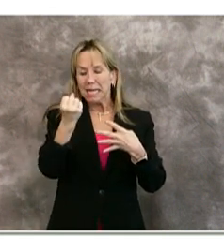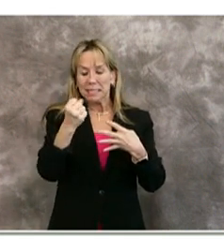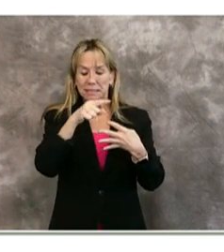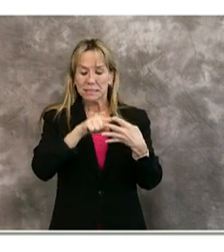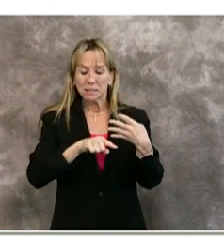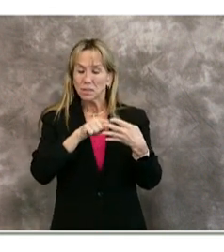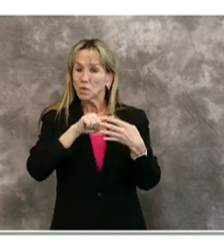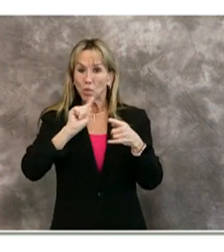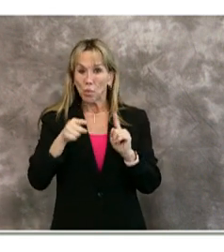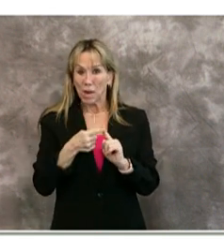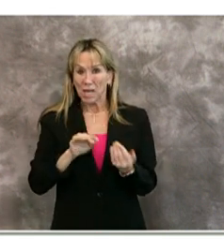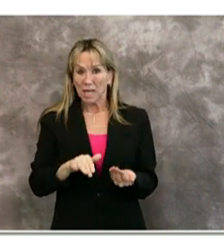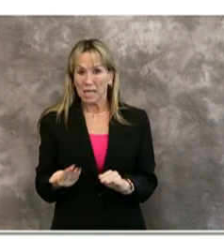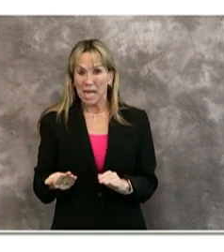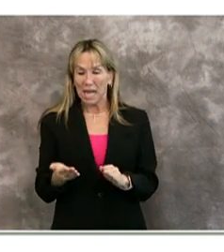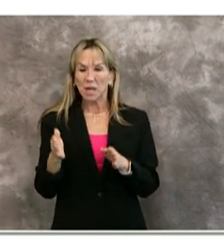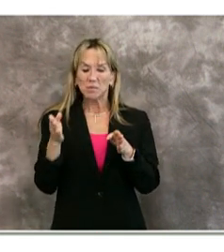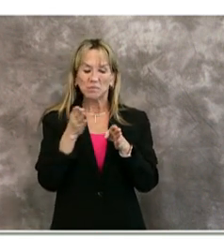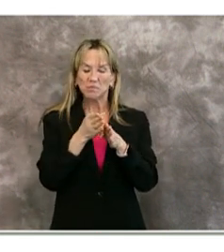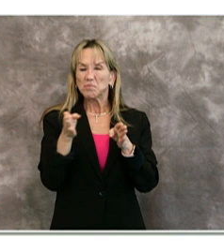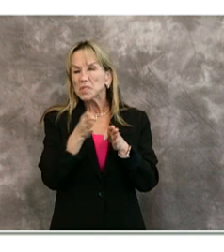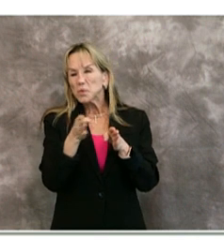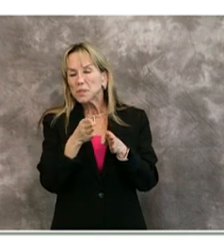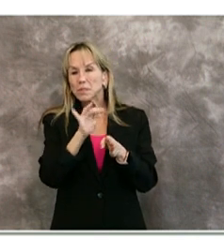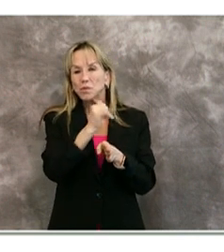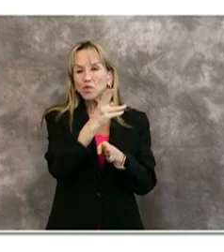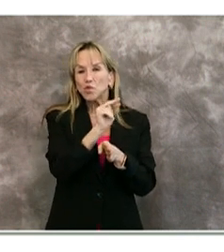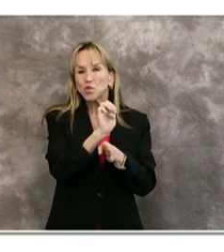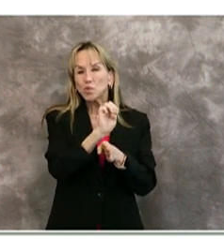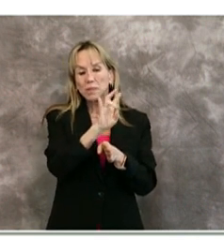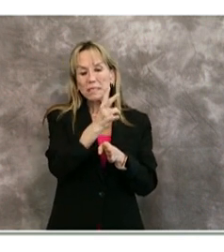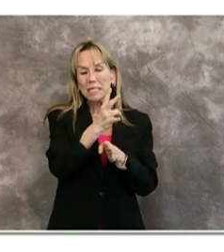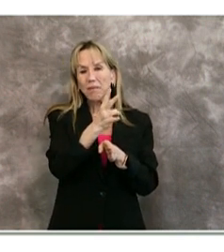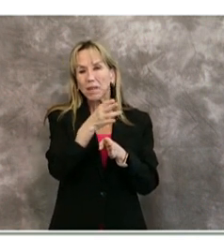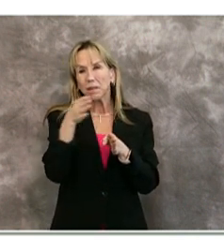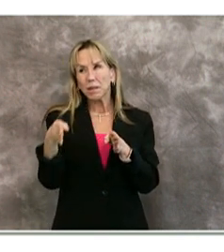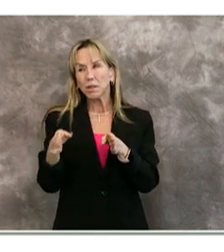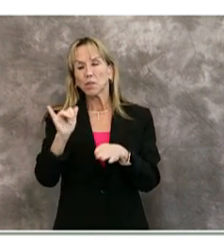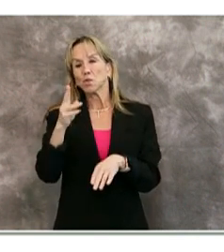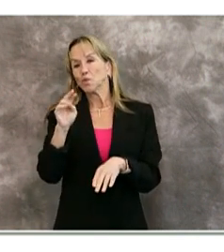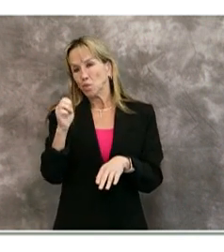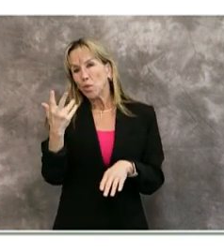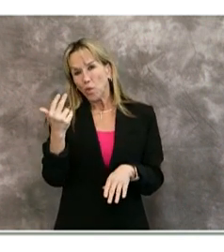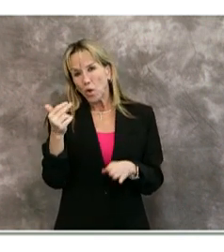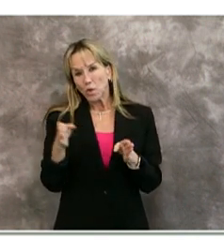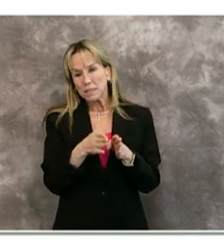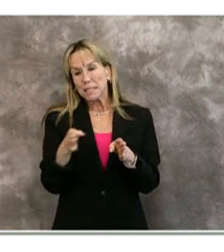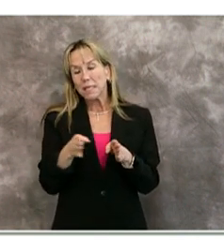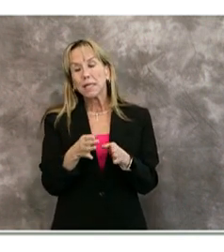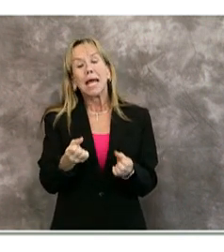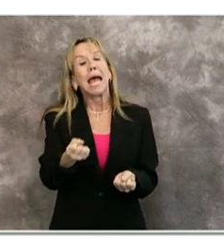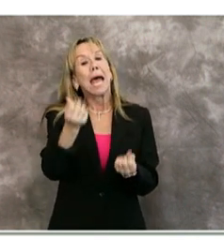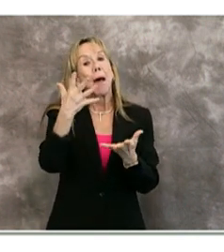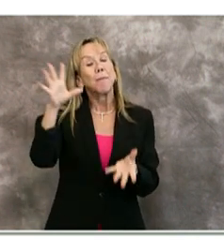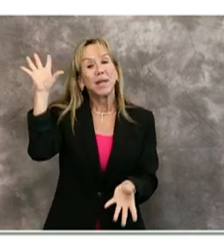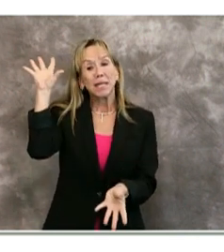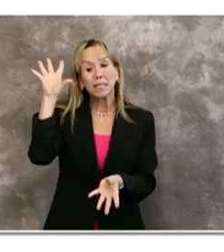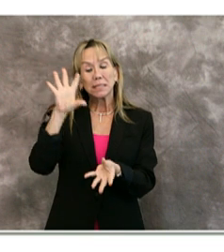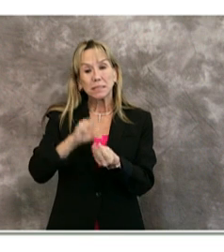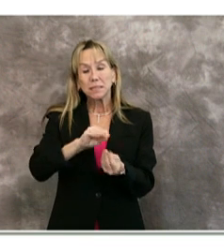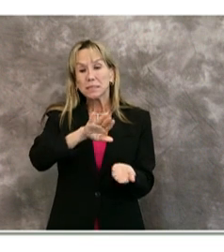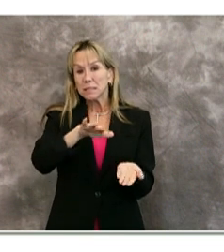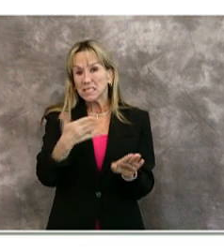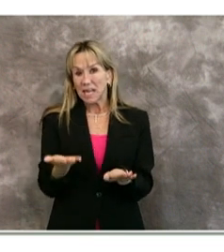between June 7th and June 13th. Of the total number of